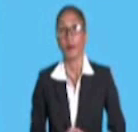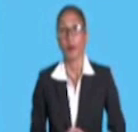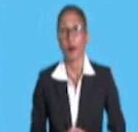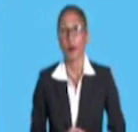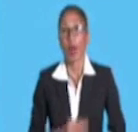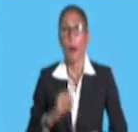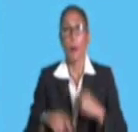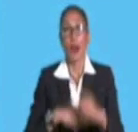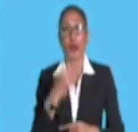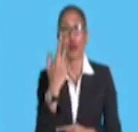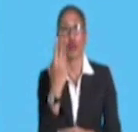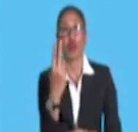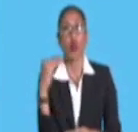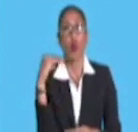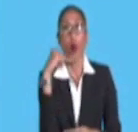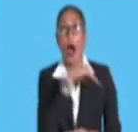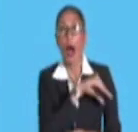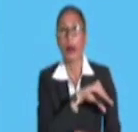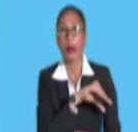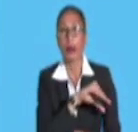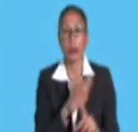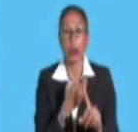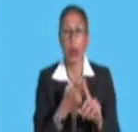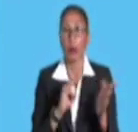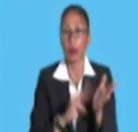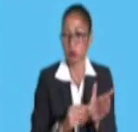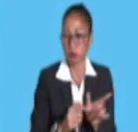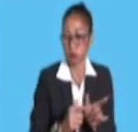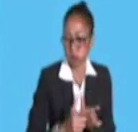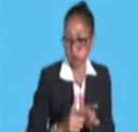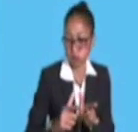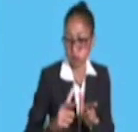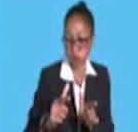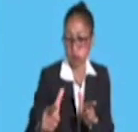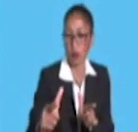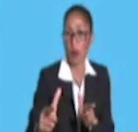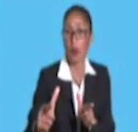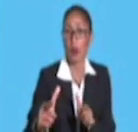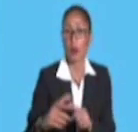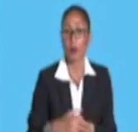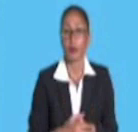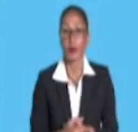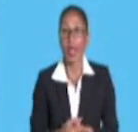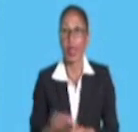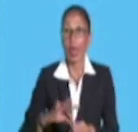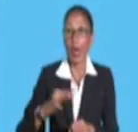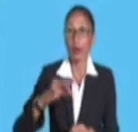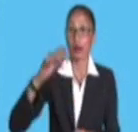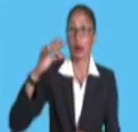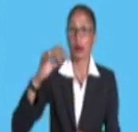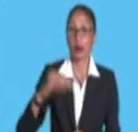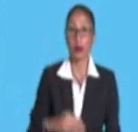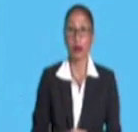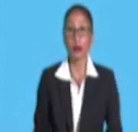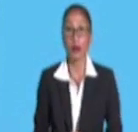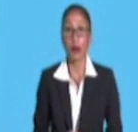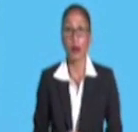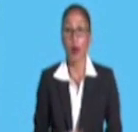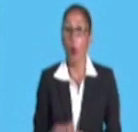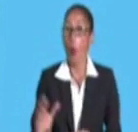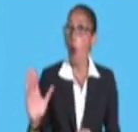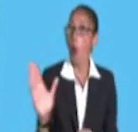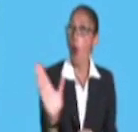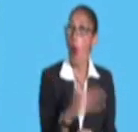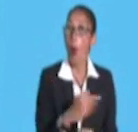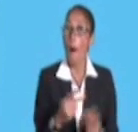over 200 kilometers of reticulated medium-density polyethylene ring and branch lines at